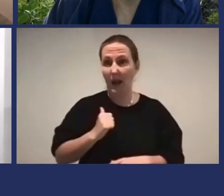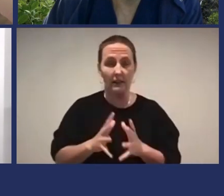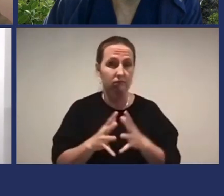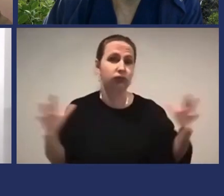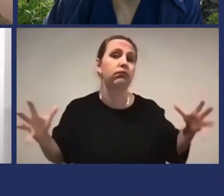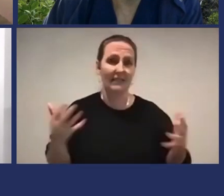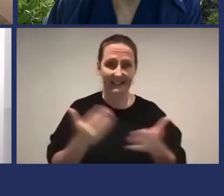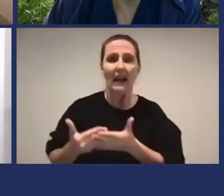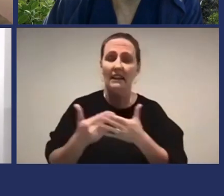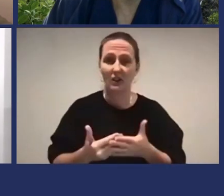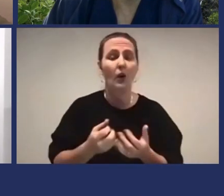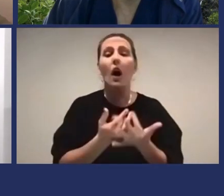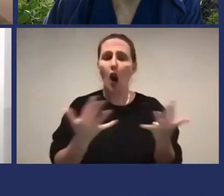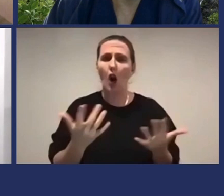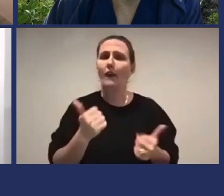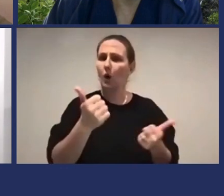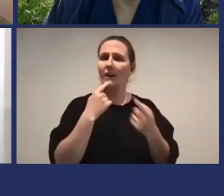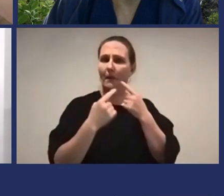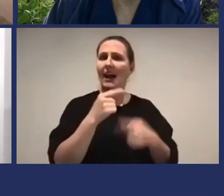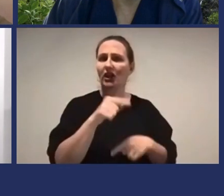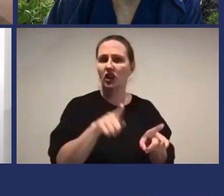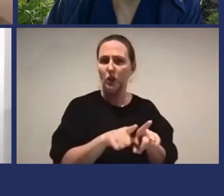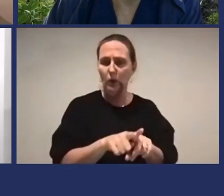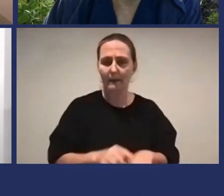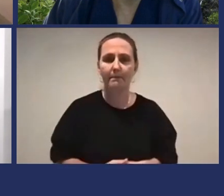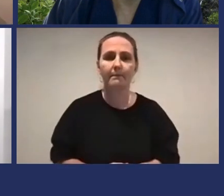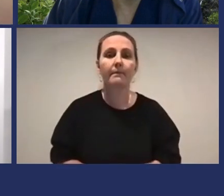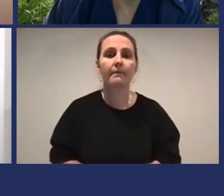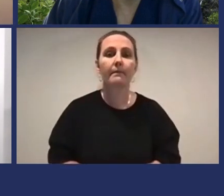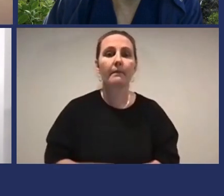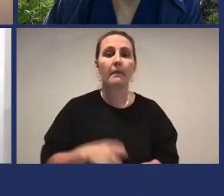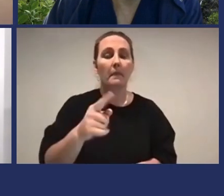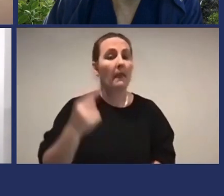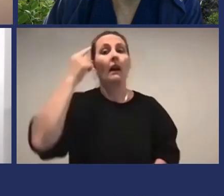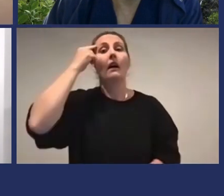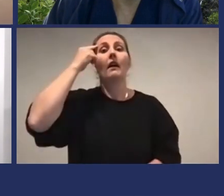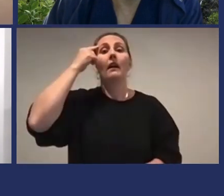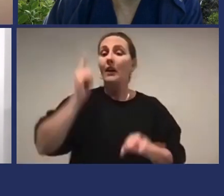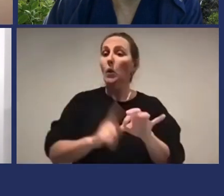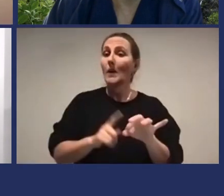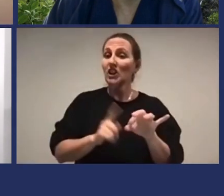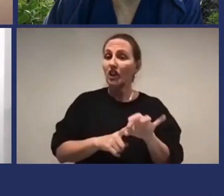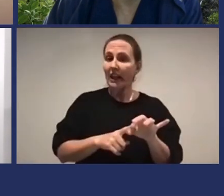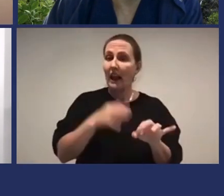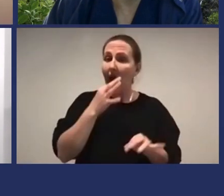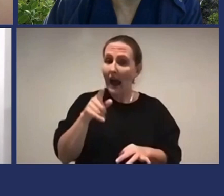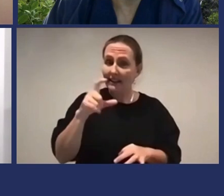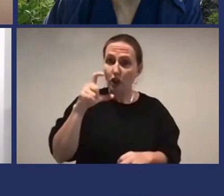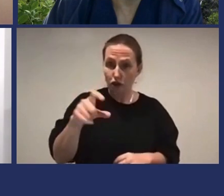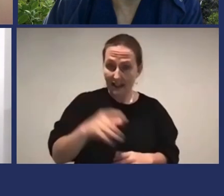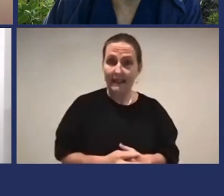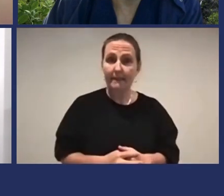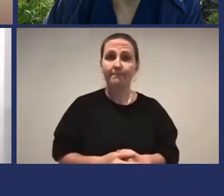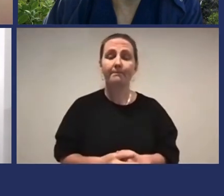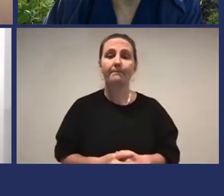is just a random question that's popped into my head, Chris. But part of my thinking when I got